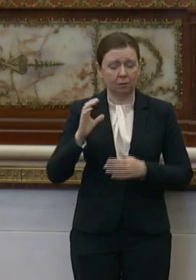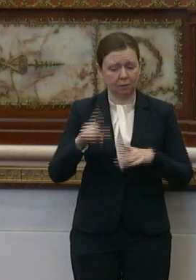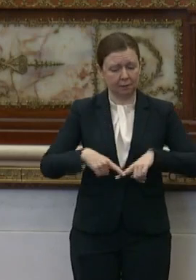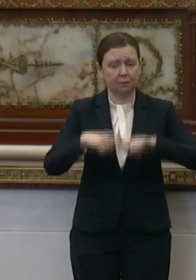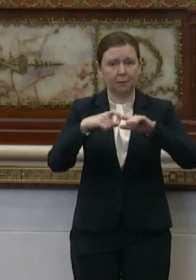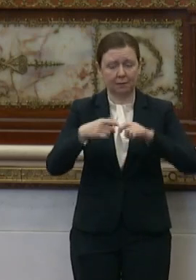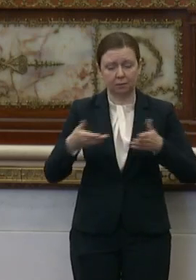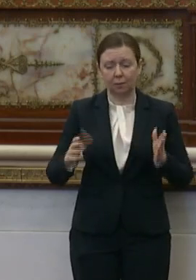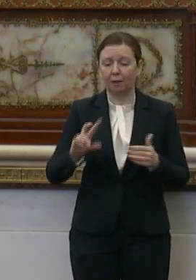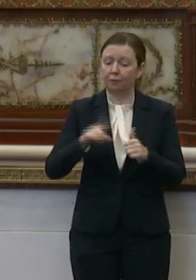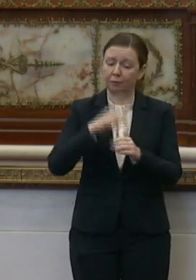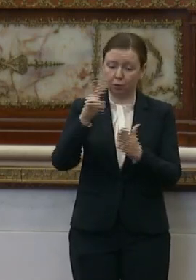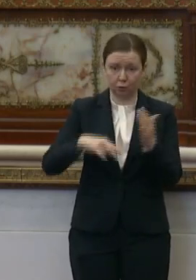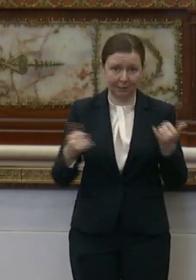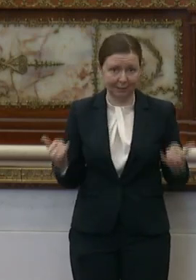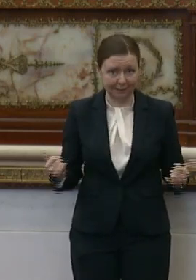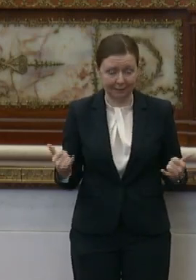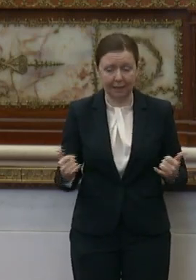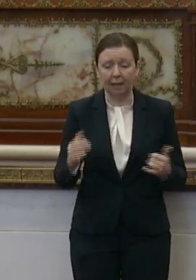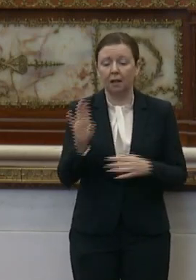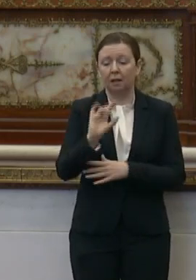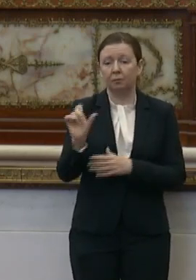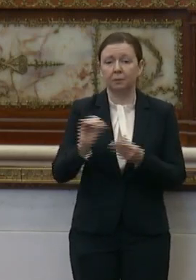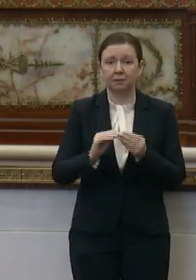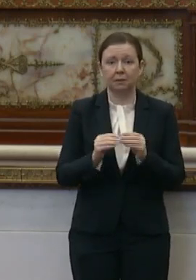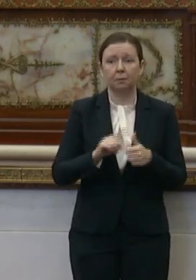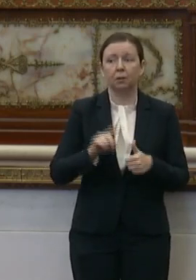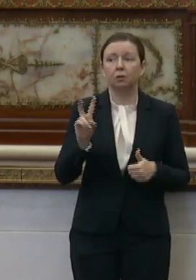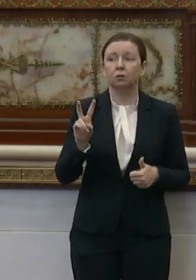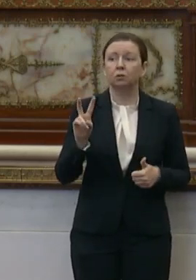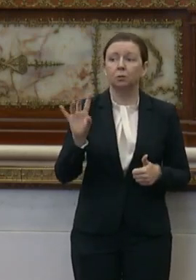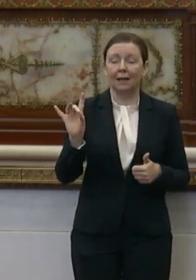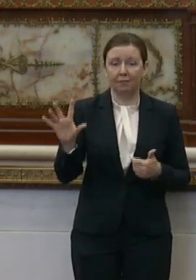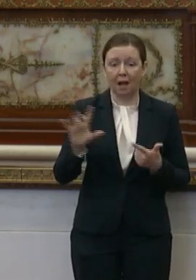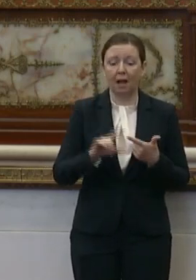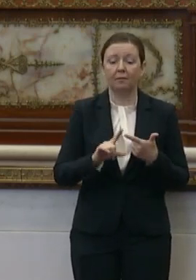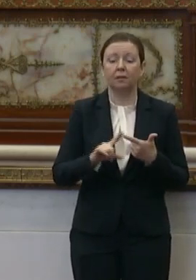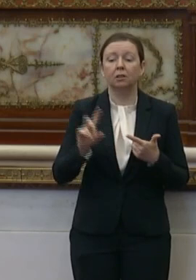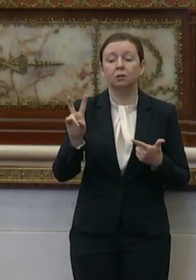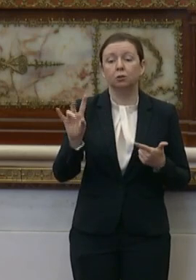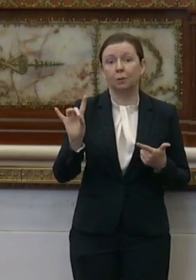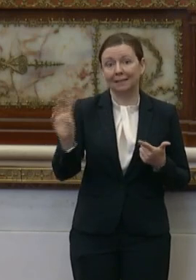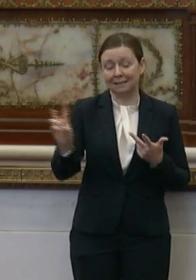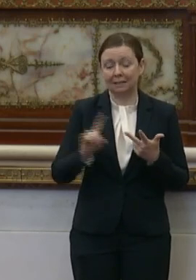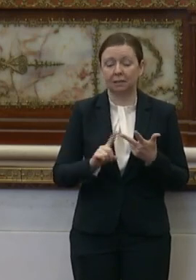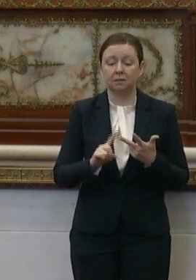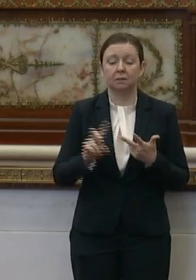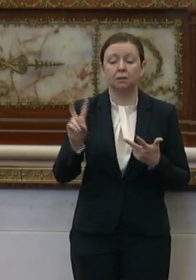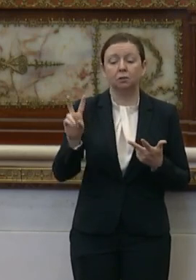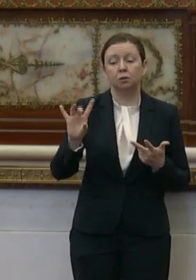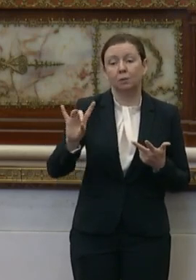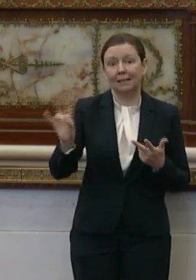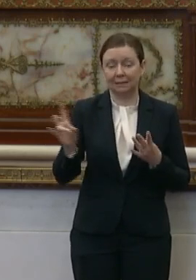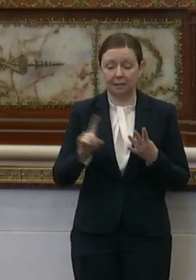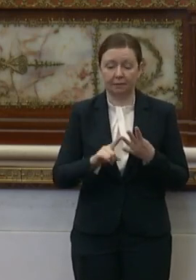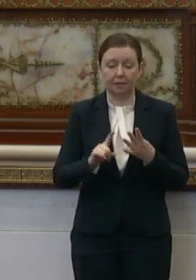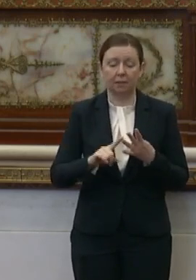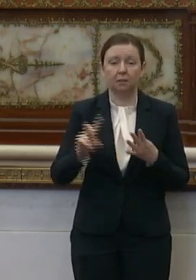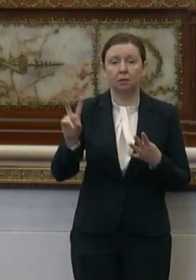as to permit first reading this day of bills number 200285, 200286, 200287,